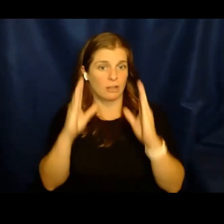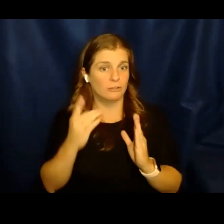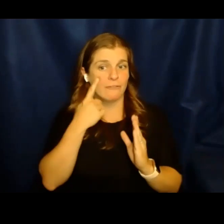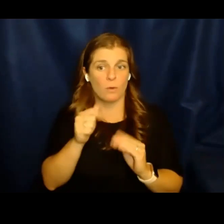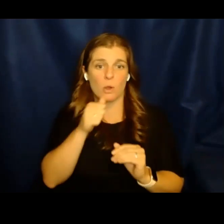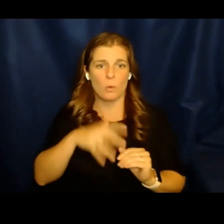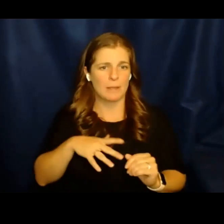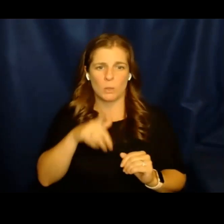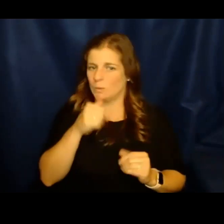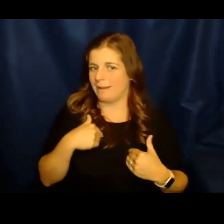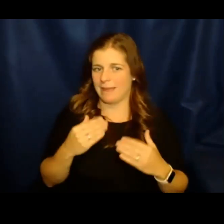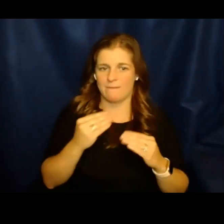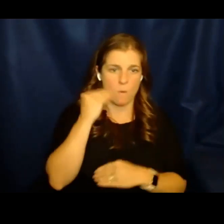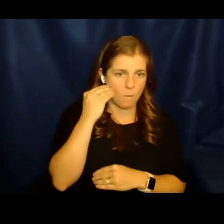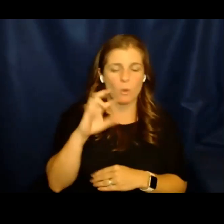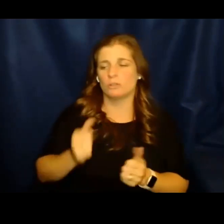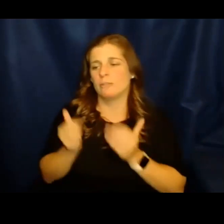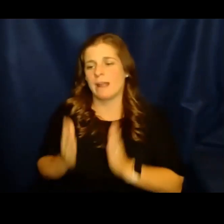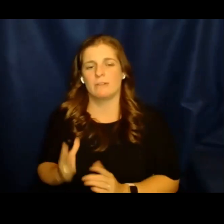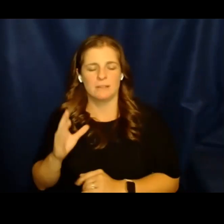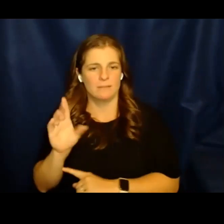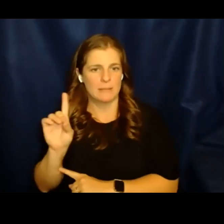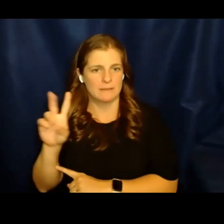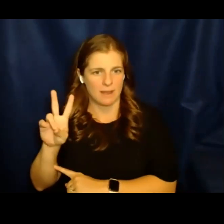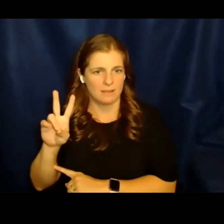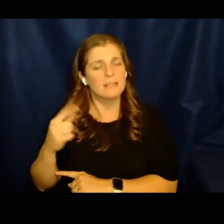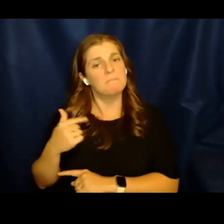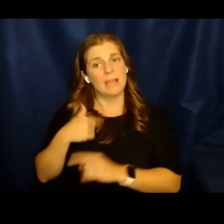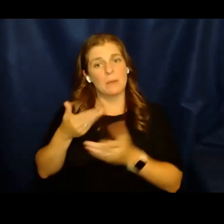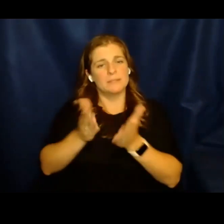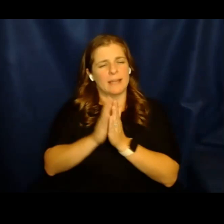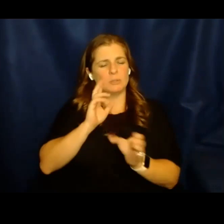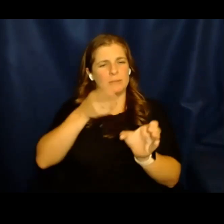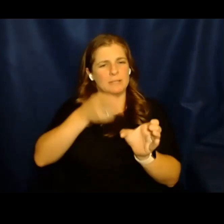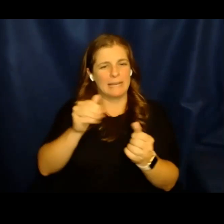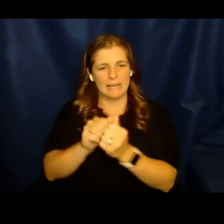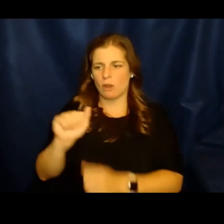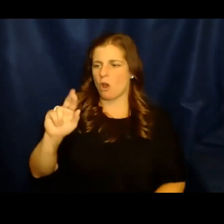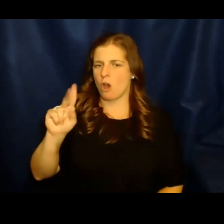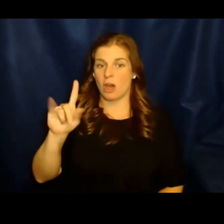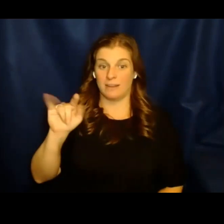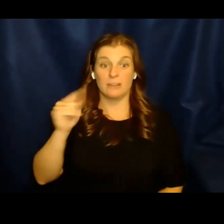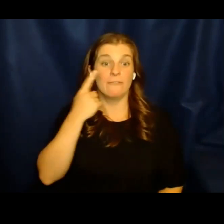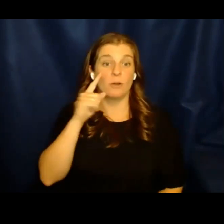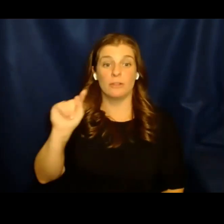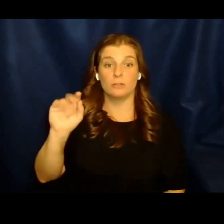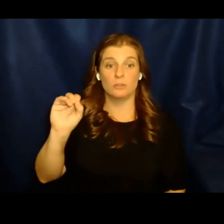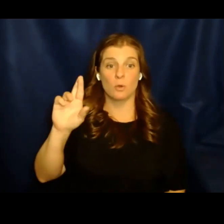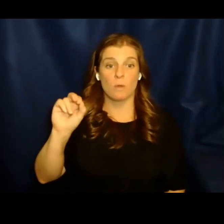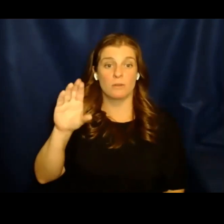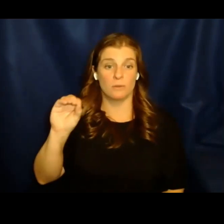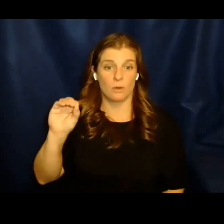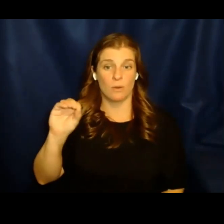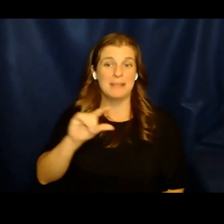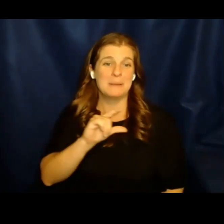and survivors of domestic violence, I was asked to participate in an audit of the Toronto Police Service's responses to